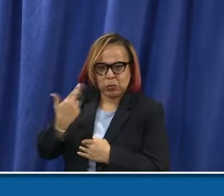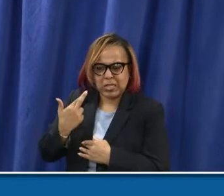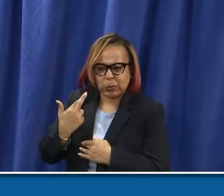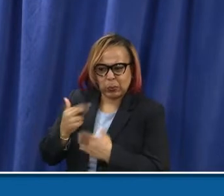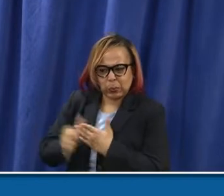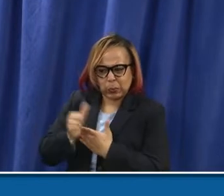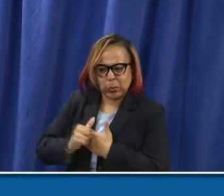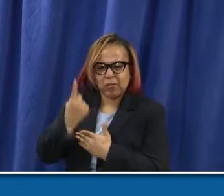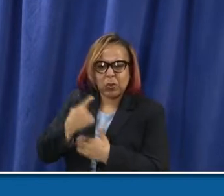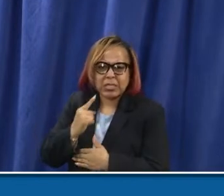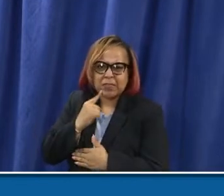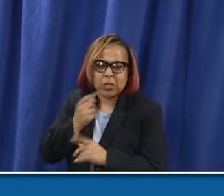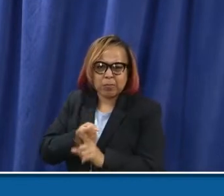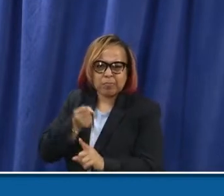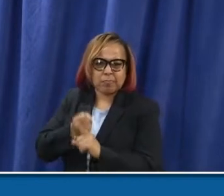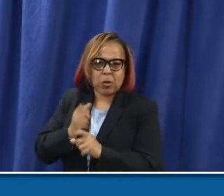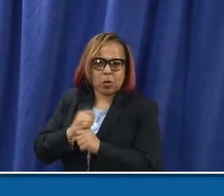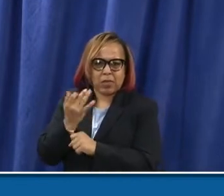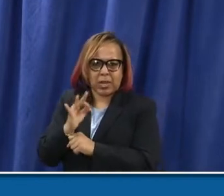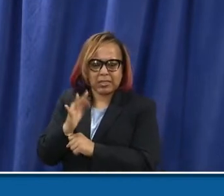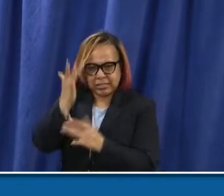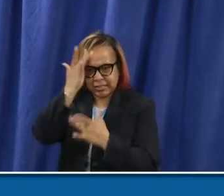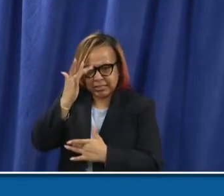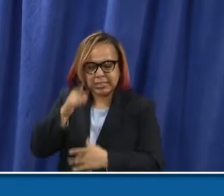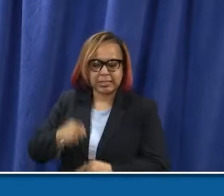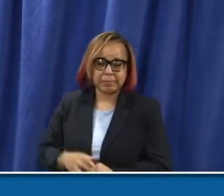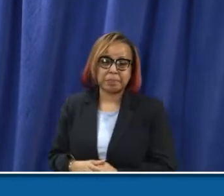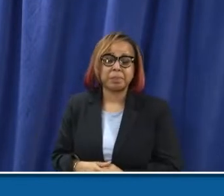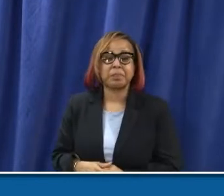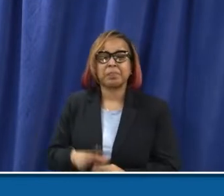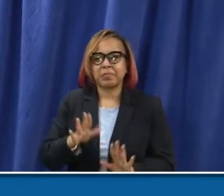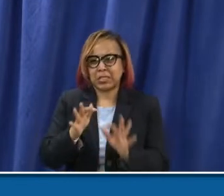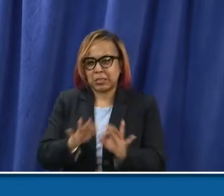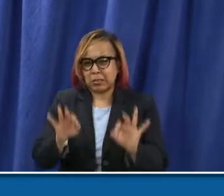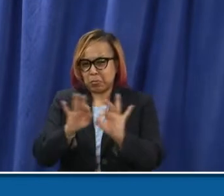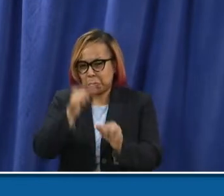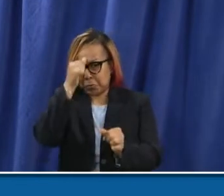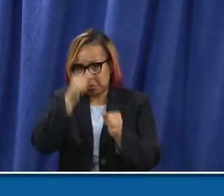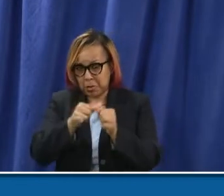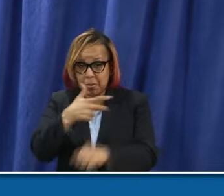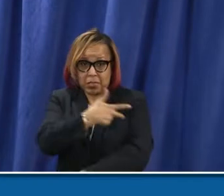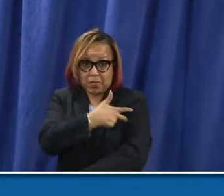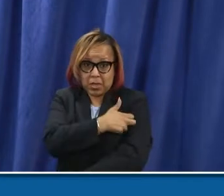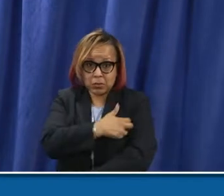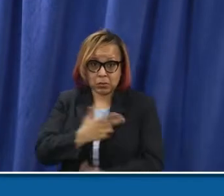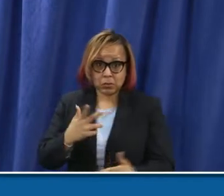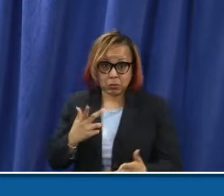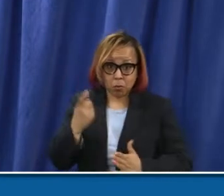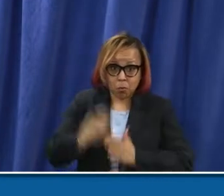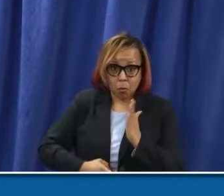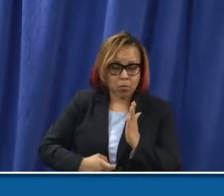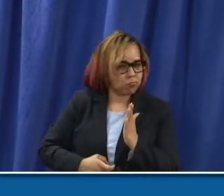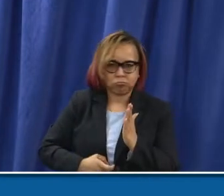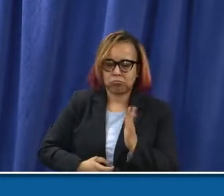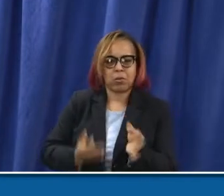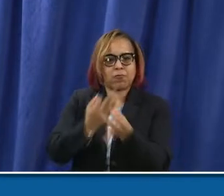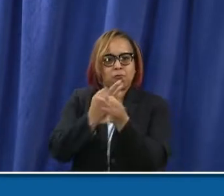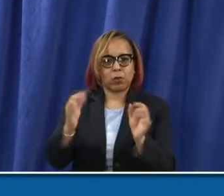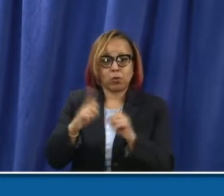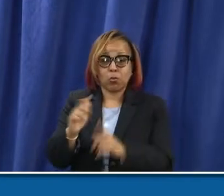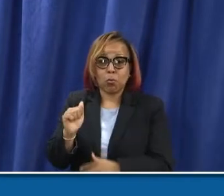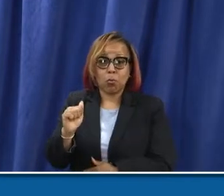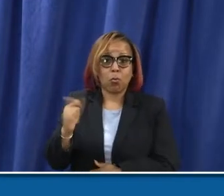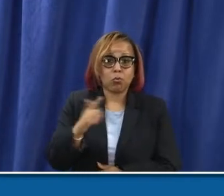for severe COVID-19 disease. And it's important to note that the vaccine will be at no cost to all Chicagoans once